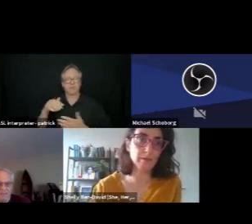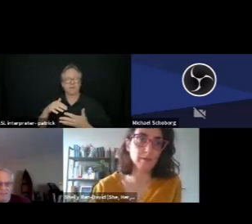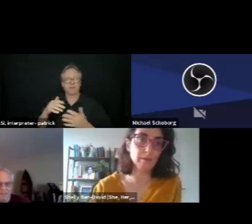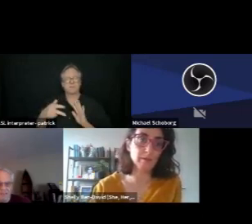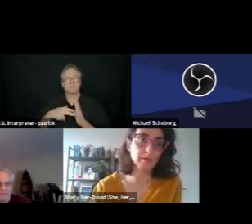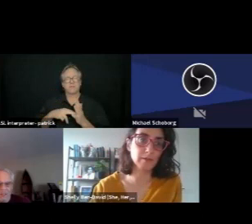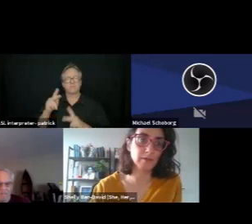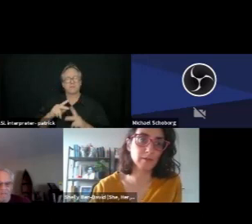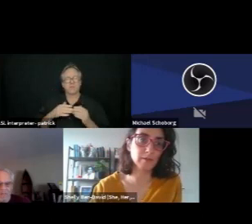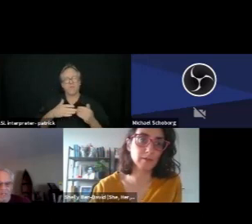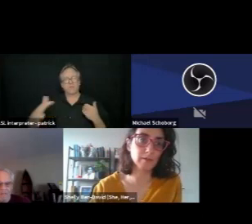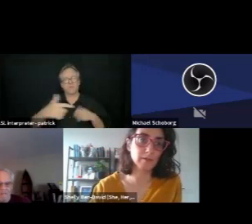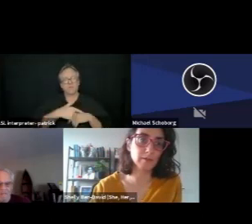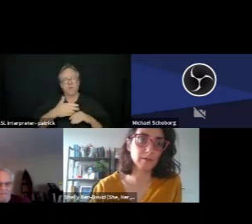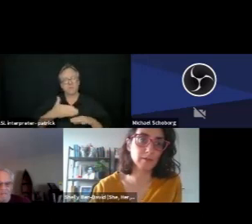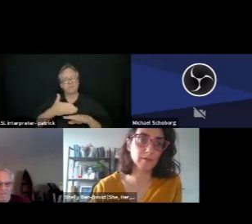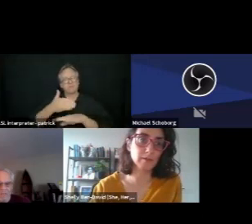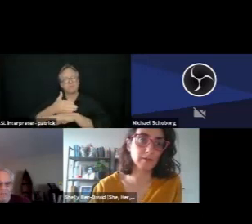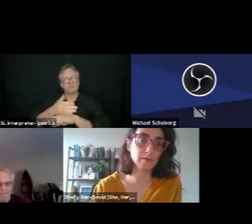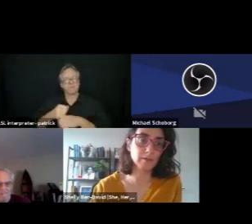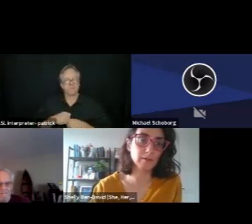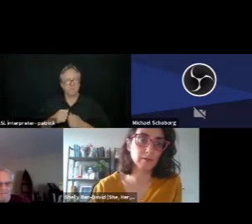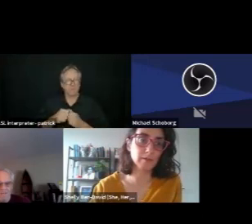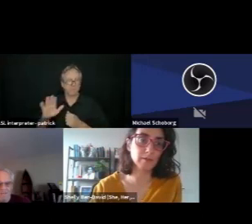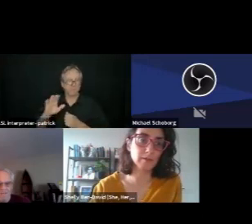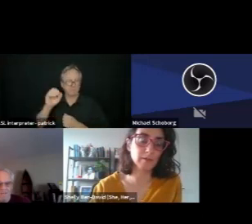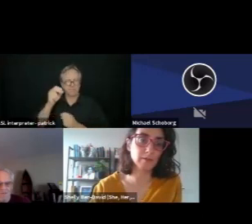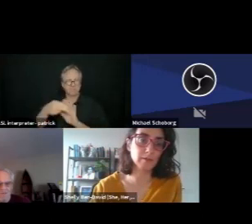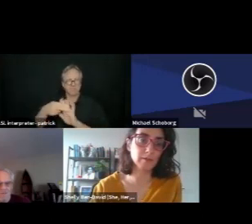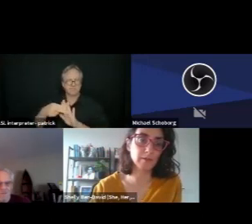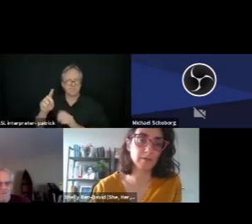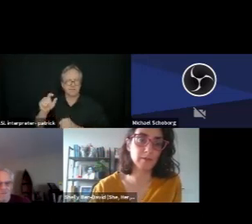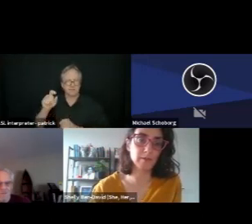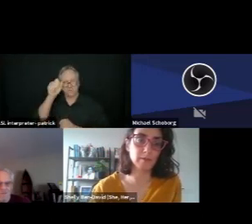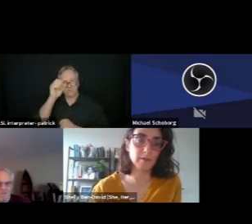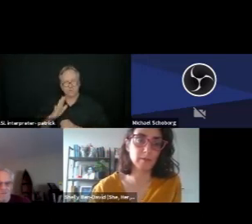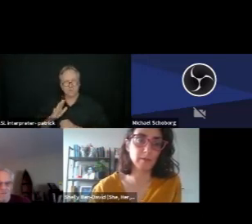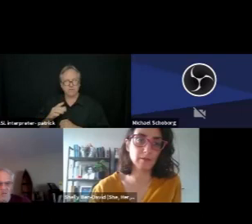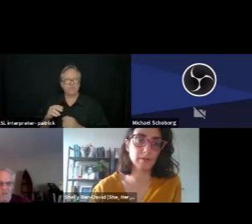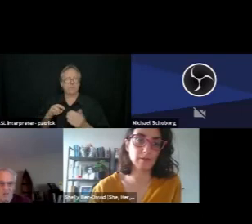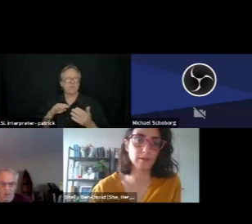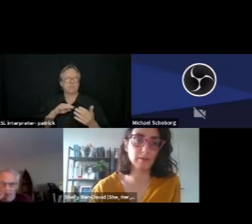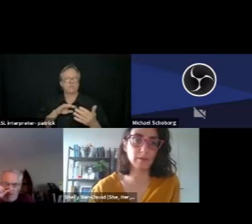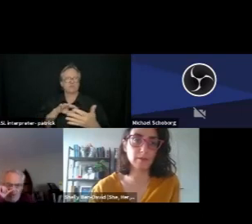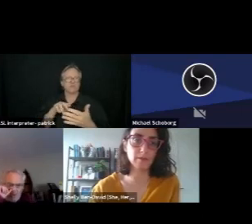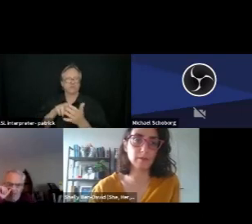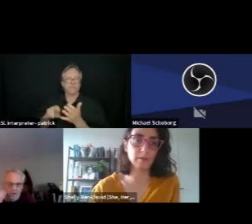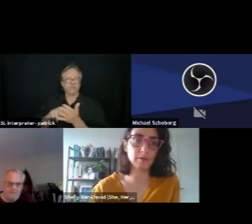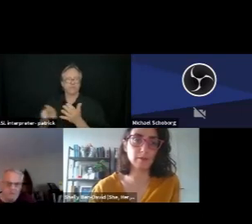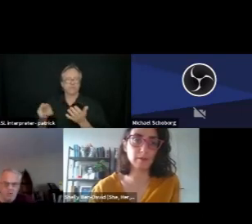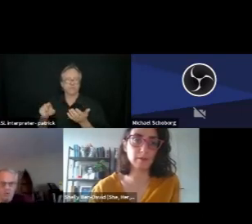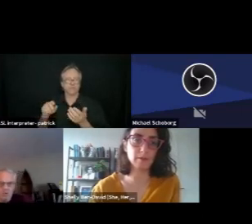time with the schizophrenia diagnosis, as well as in survivor-led research and recovery narratives.